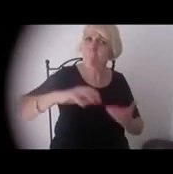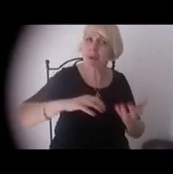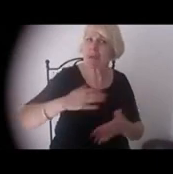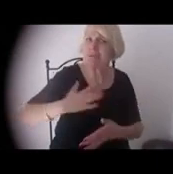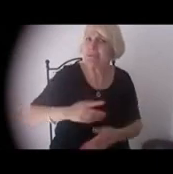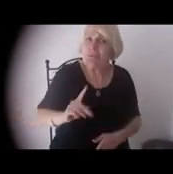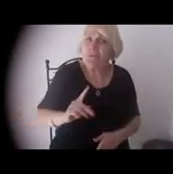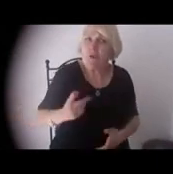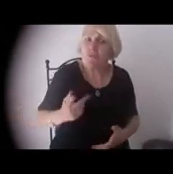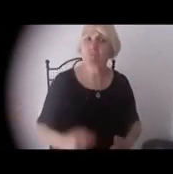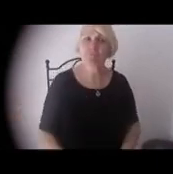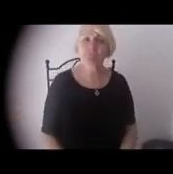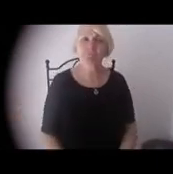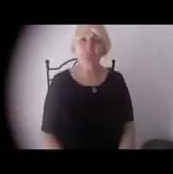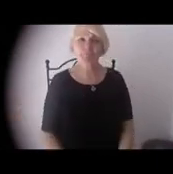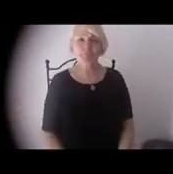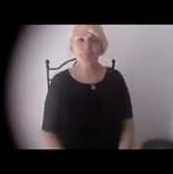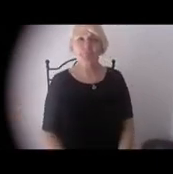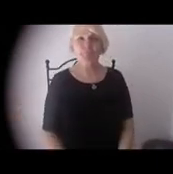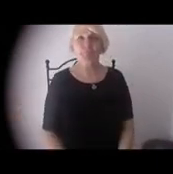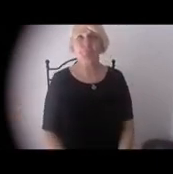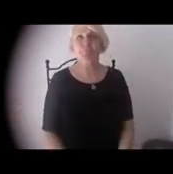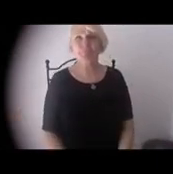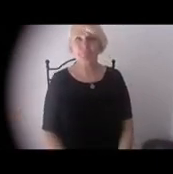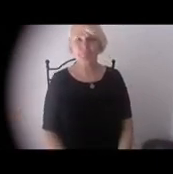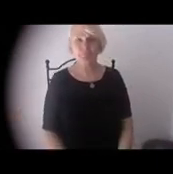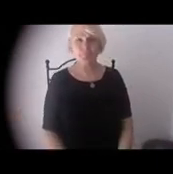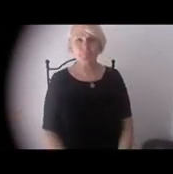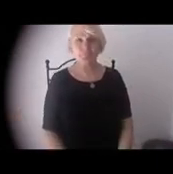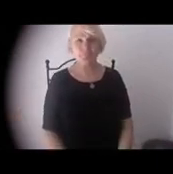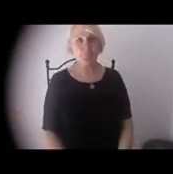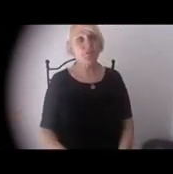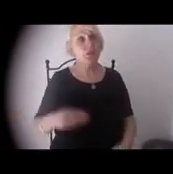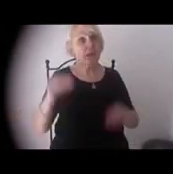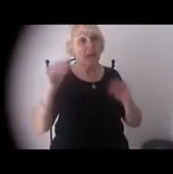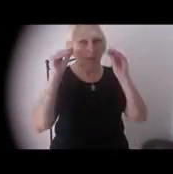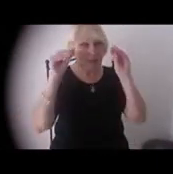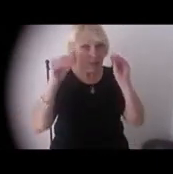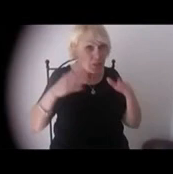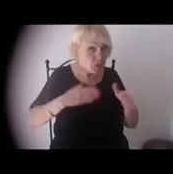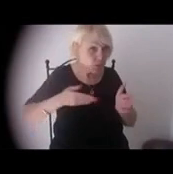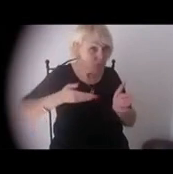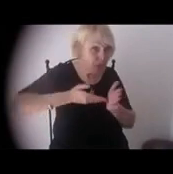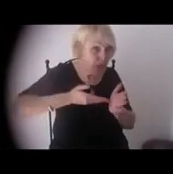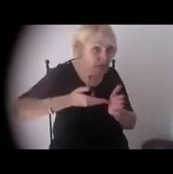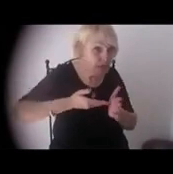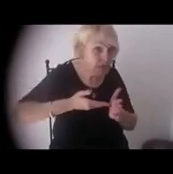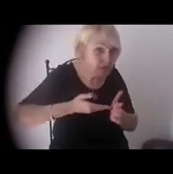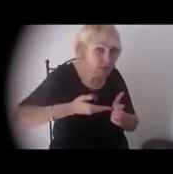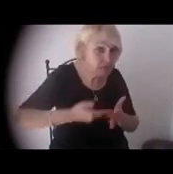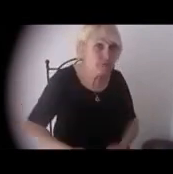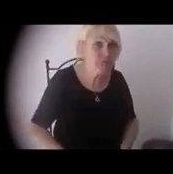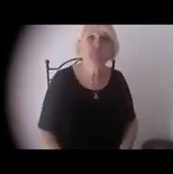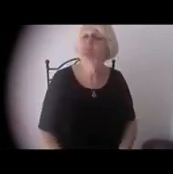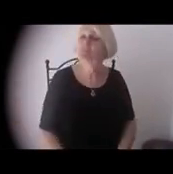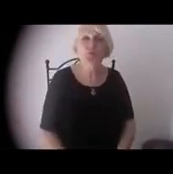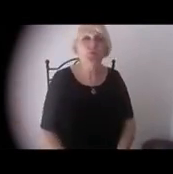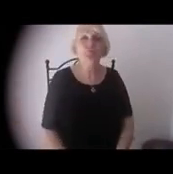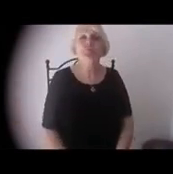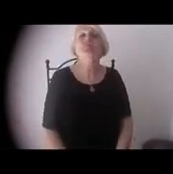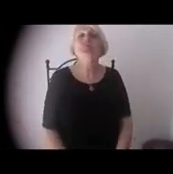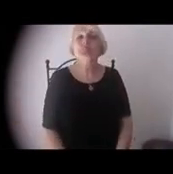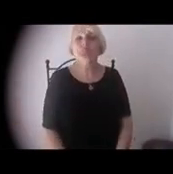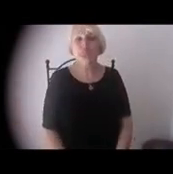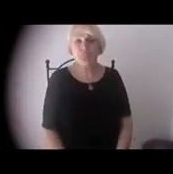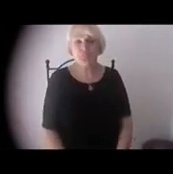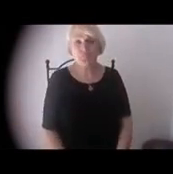numbers. Okay, I'm going to move us on unless education want to add anything to that. No, there's a not, but I think